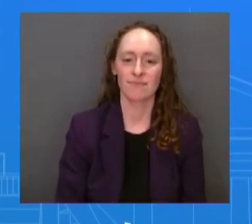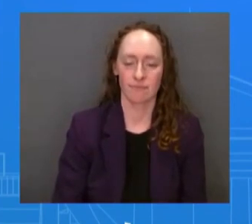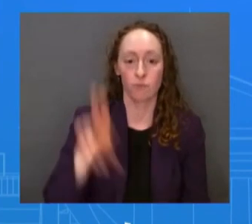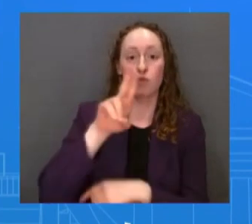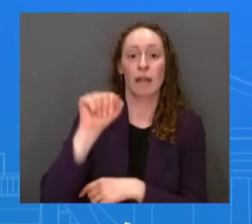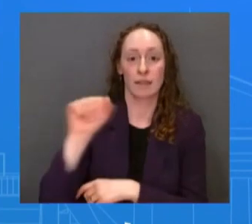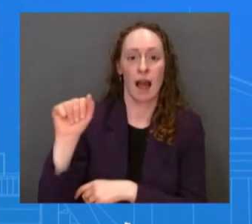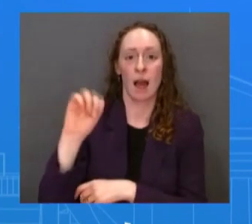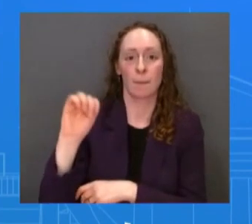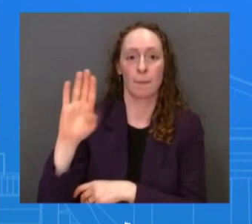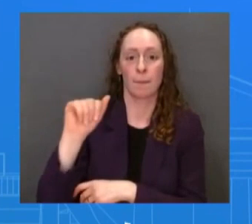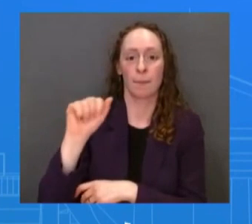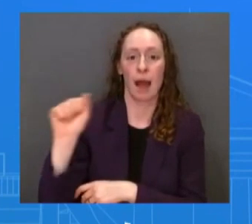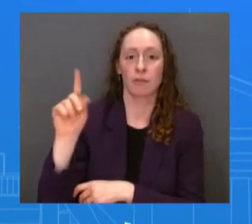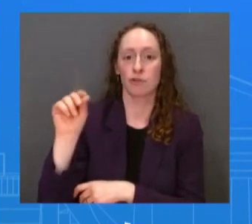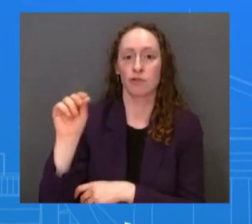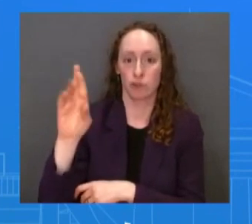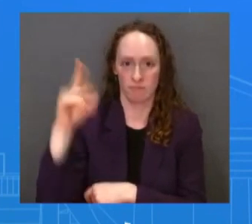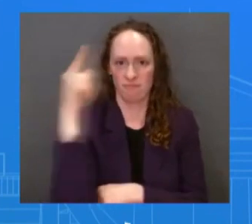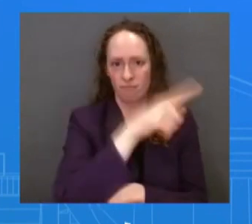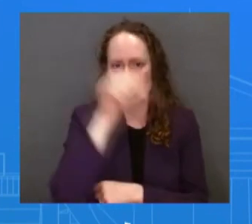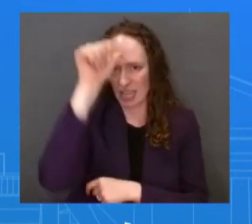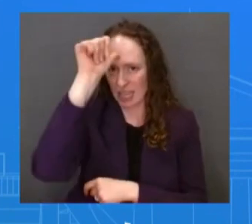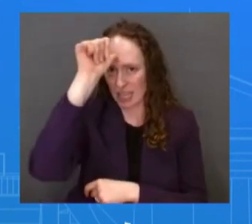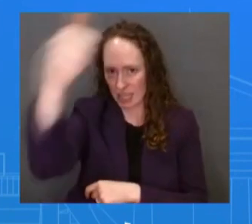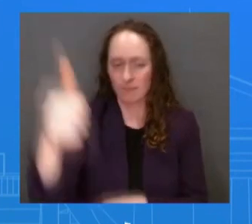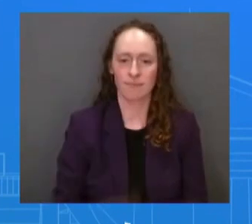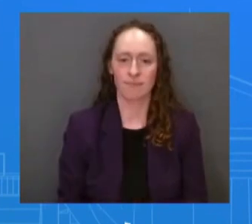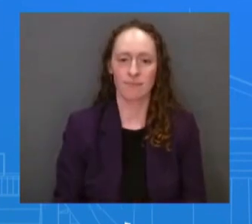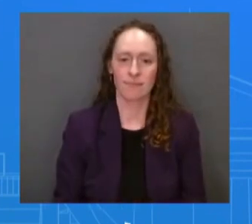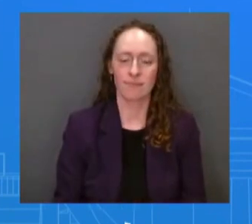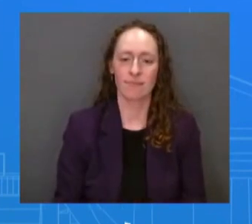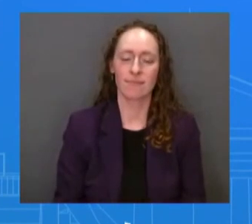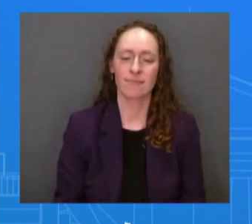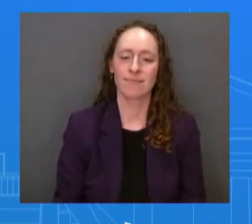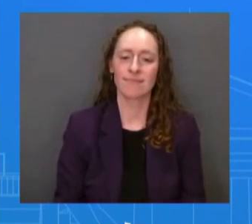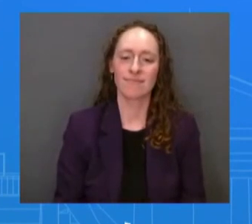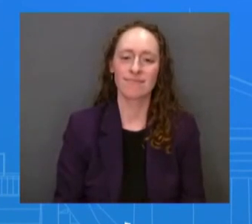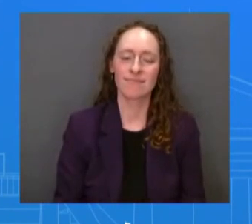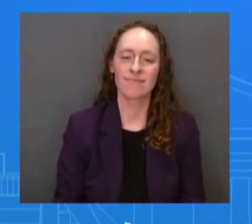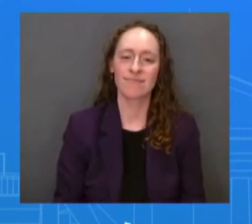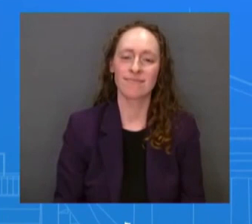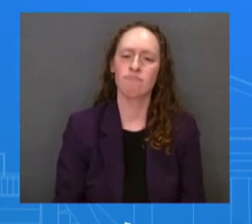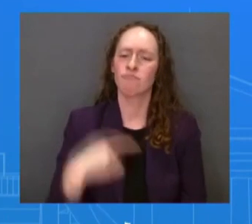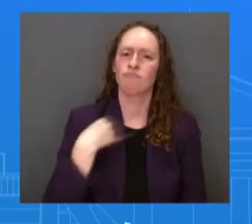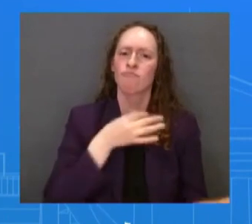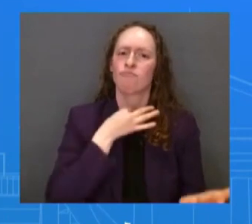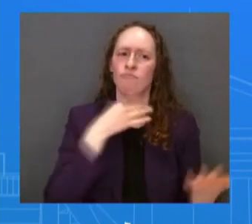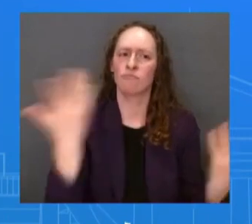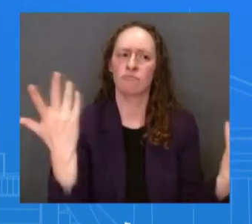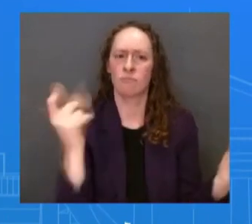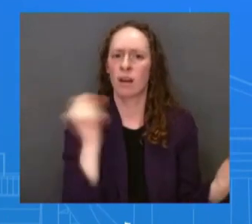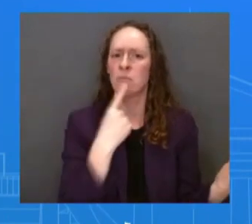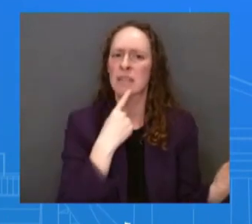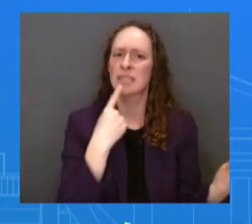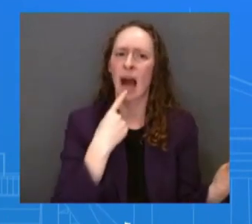the presidential message that Ambassador Garcetti is carrying with himself for the people of India? So look, this is something that I've said from